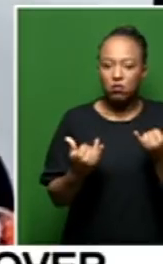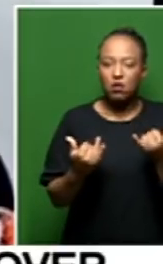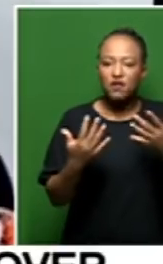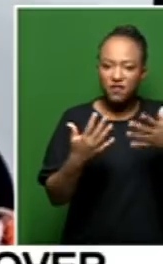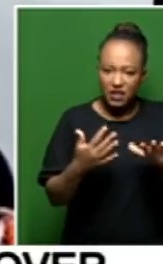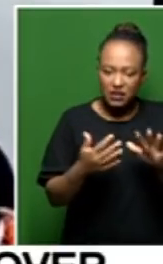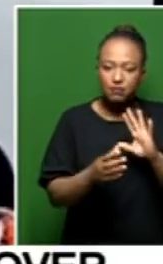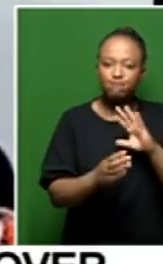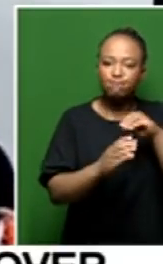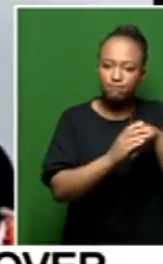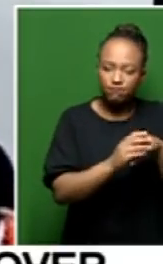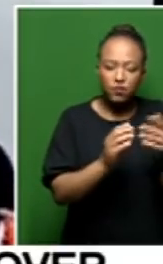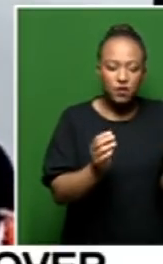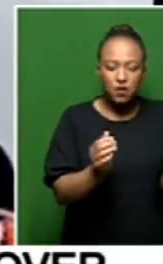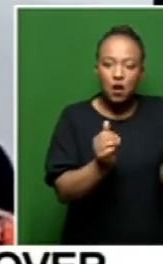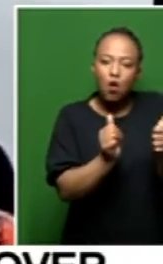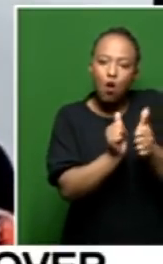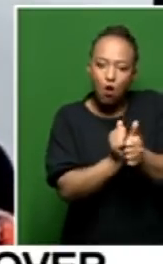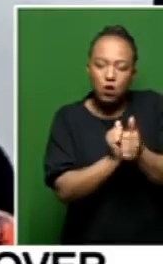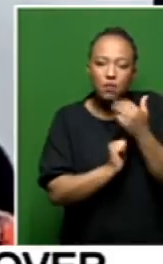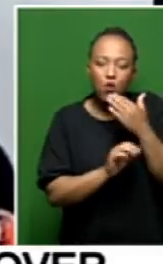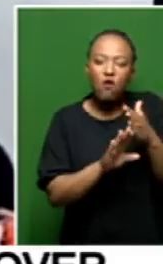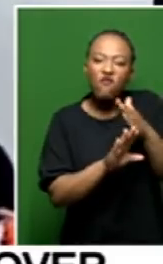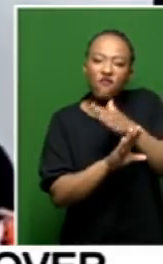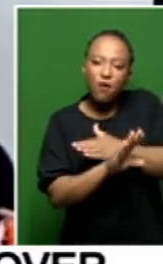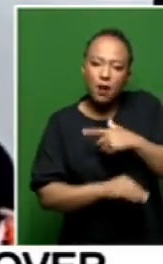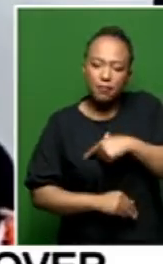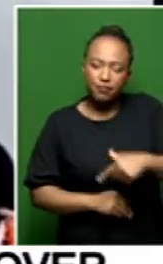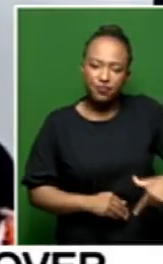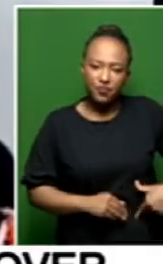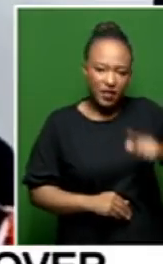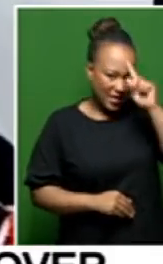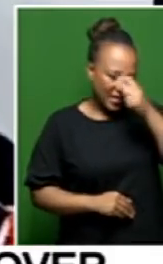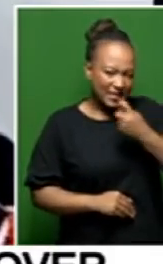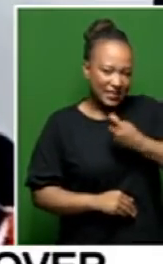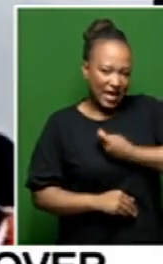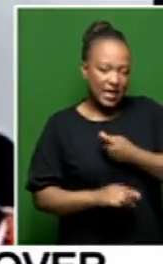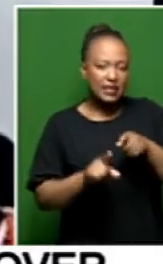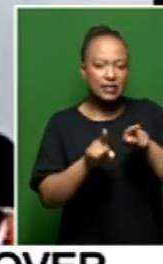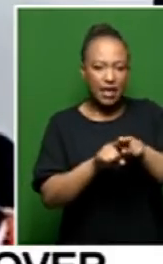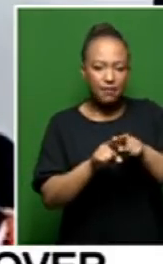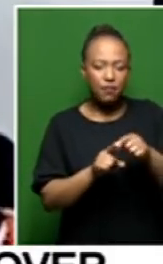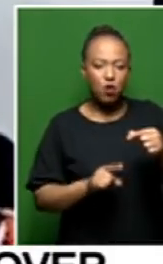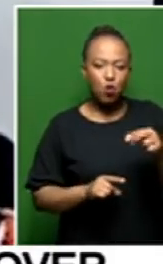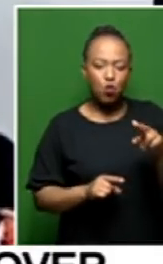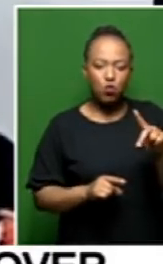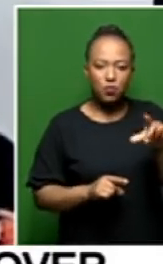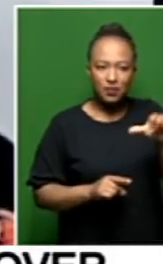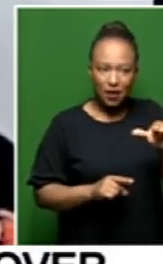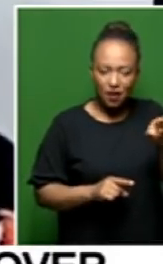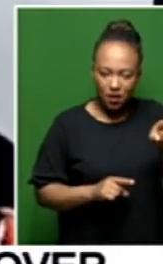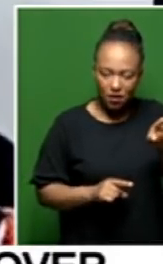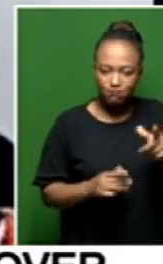are still co-owned by the former president's son and the Guptas. And lastly, whether this